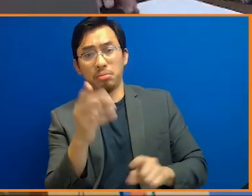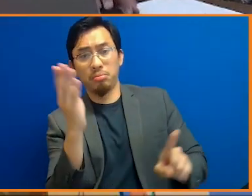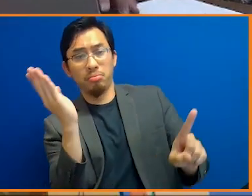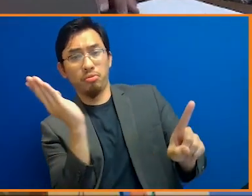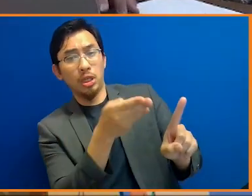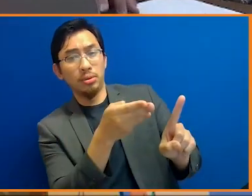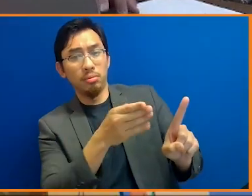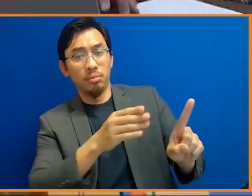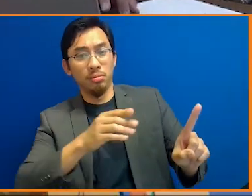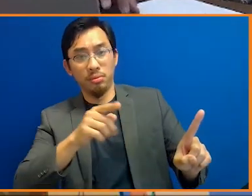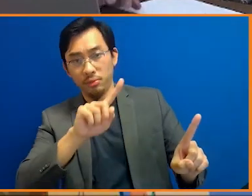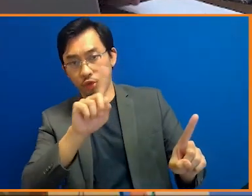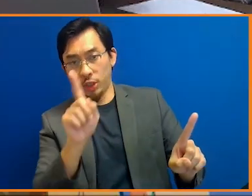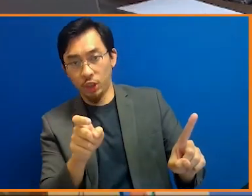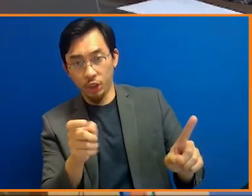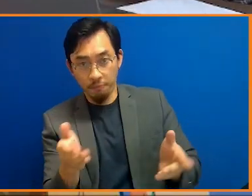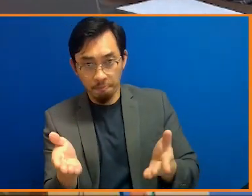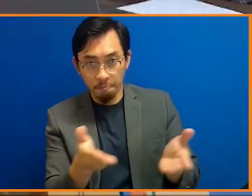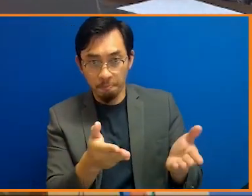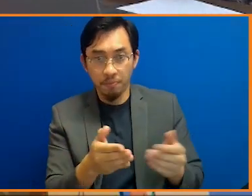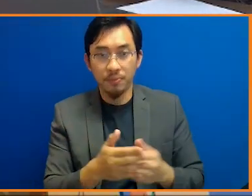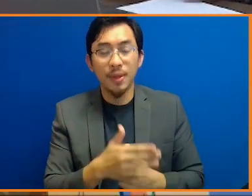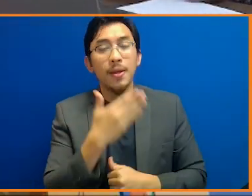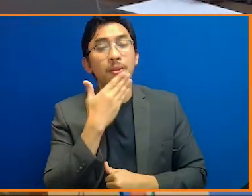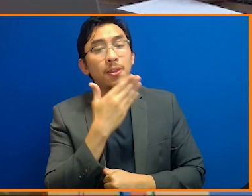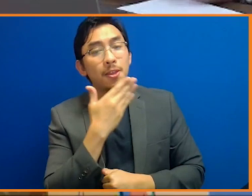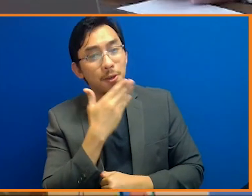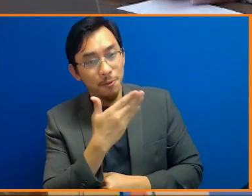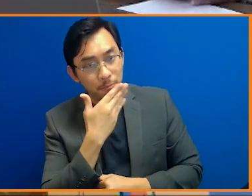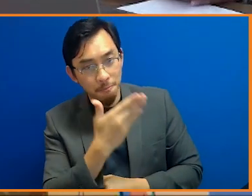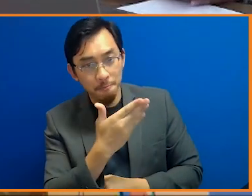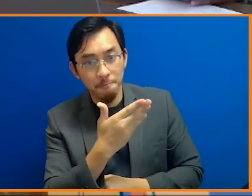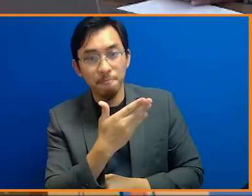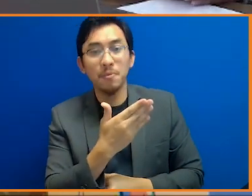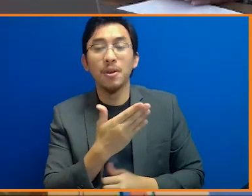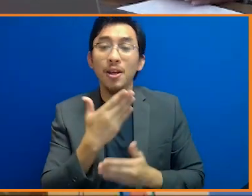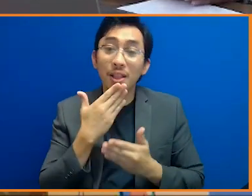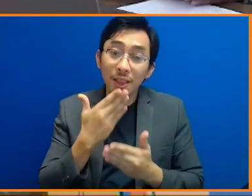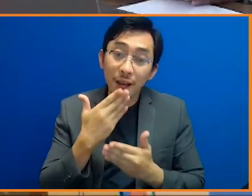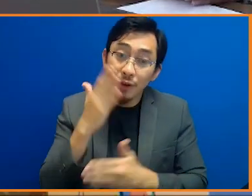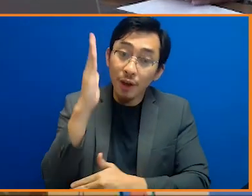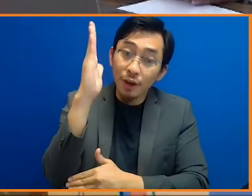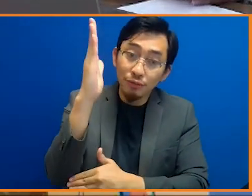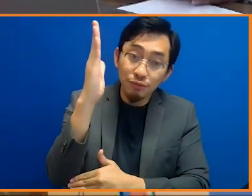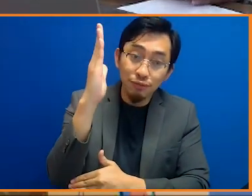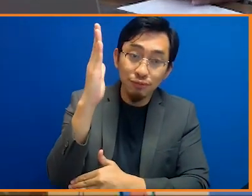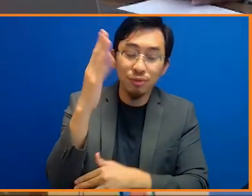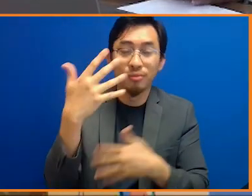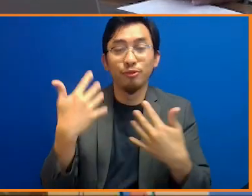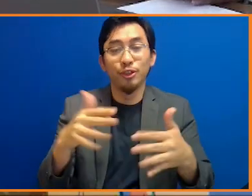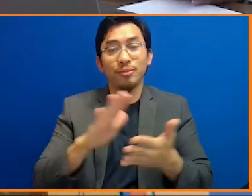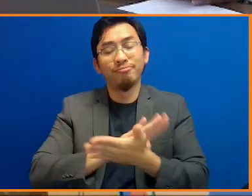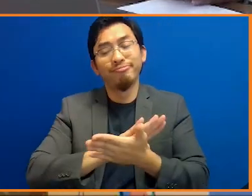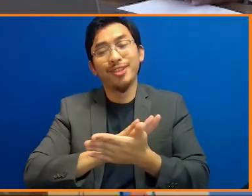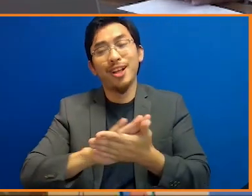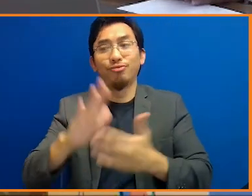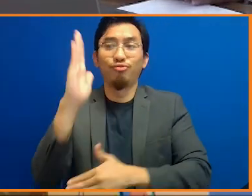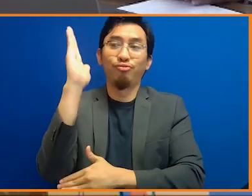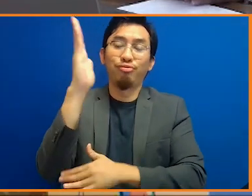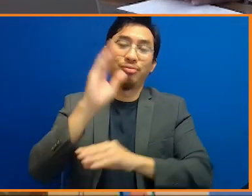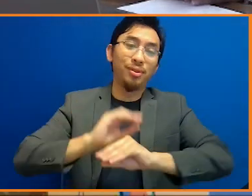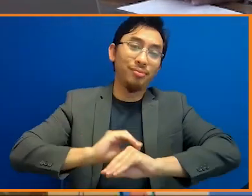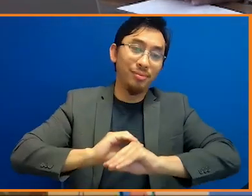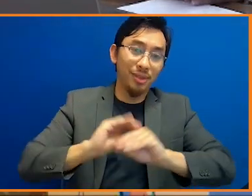Okay, Anarita, yes. you can directly ask questions. Thank you, Mr. Haikal, and thank you, Mr. Anawat, for